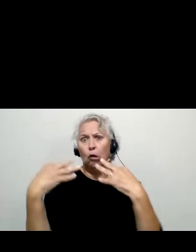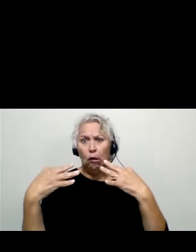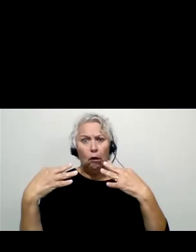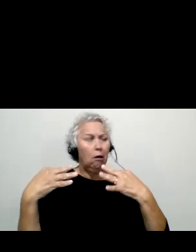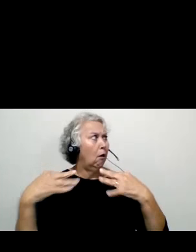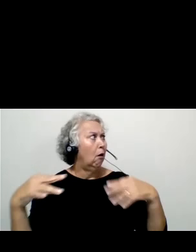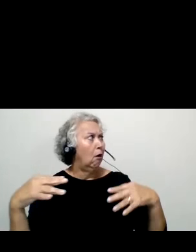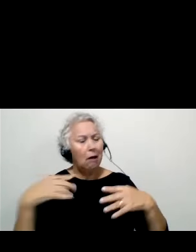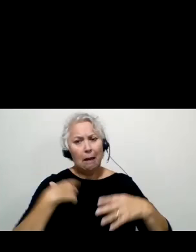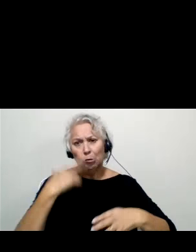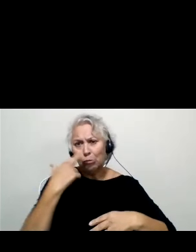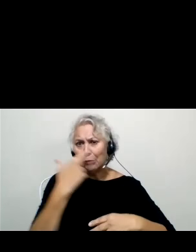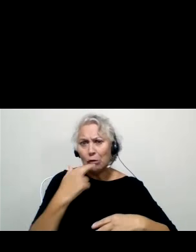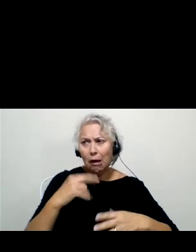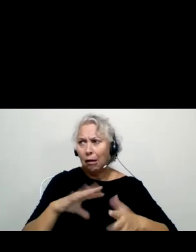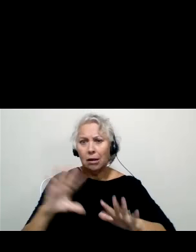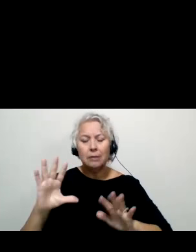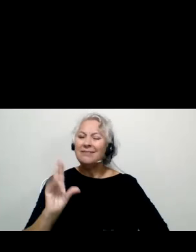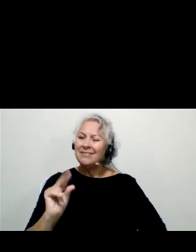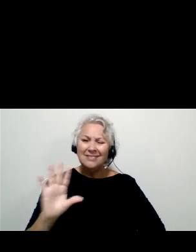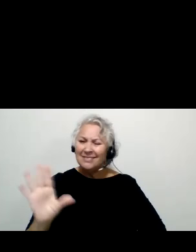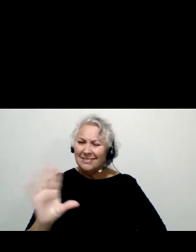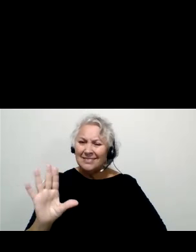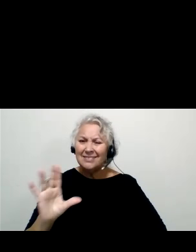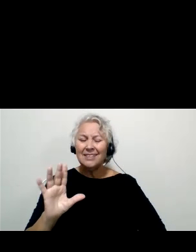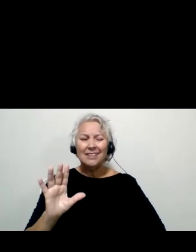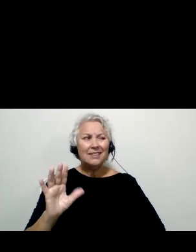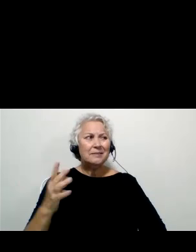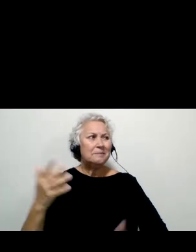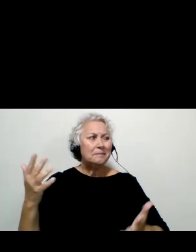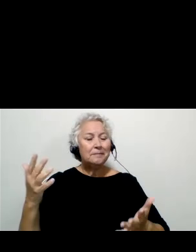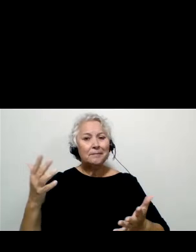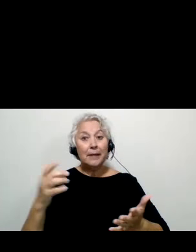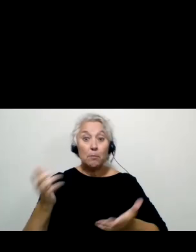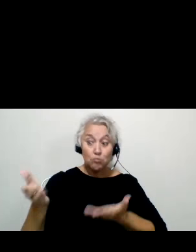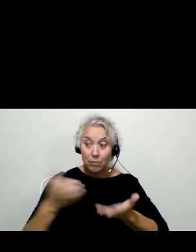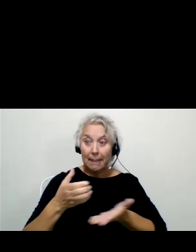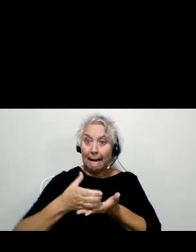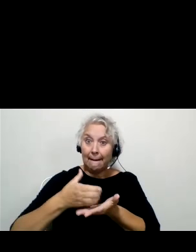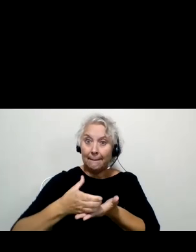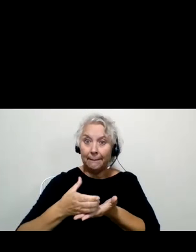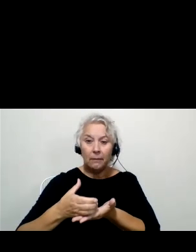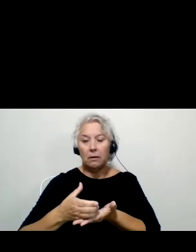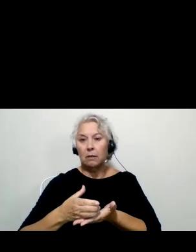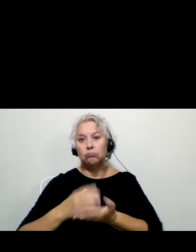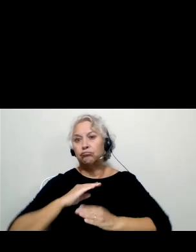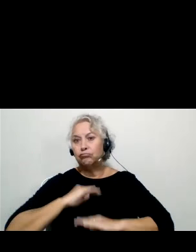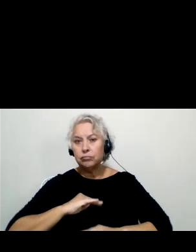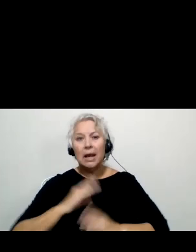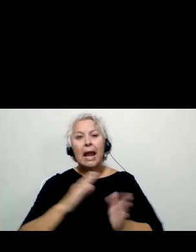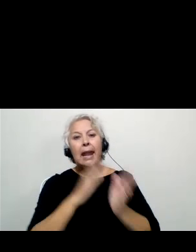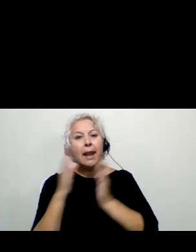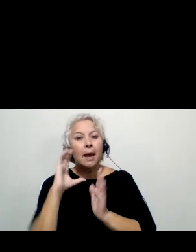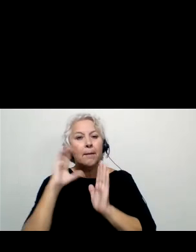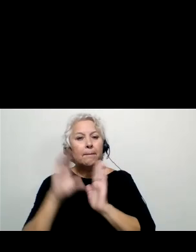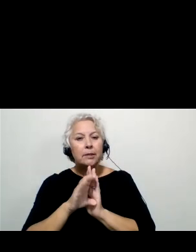at a restaurant and I've spilled something, rather than bringing a little spill cup with you. The next picture is